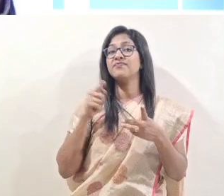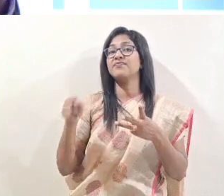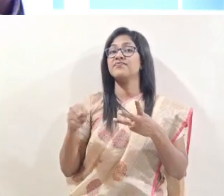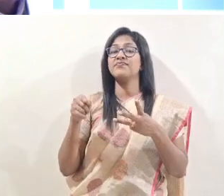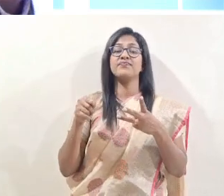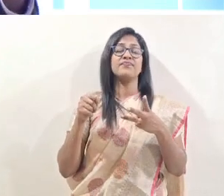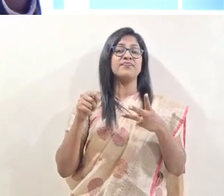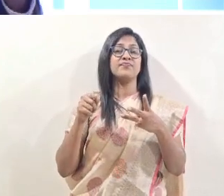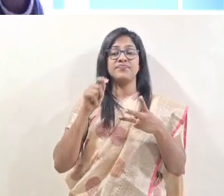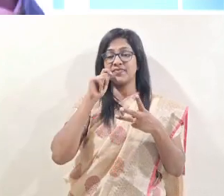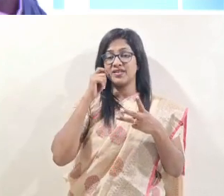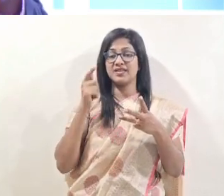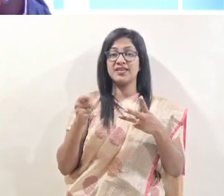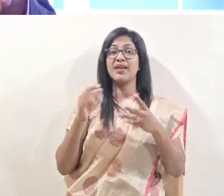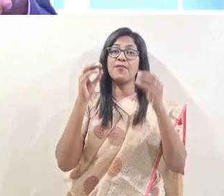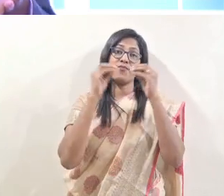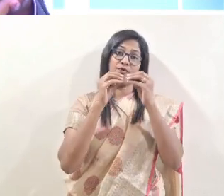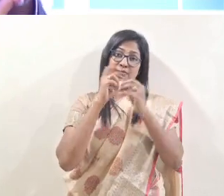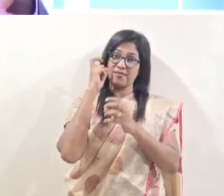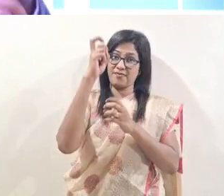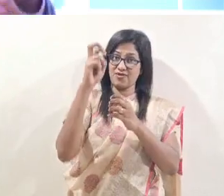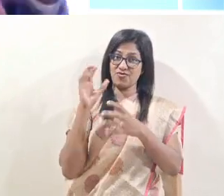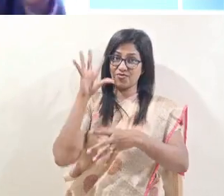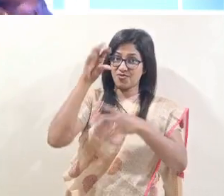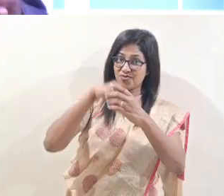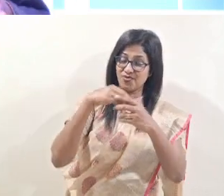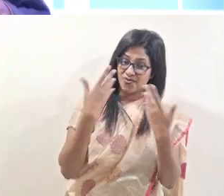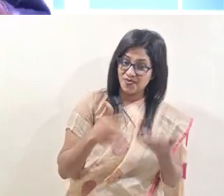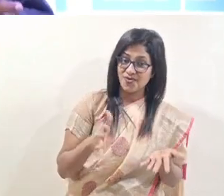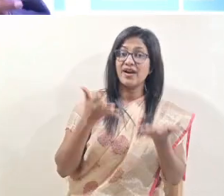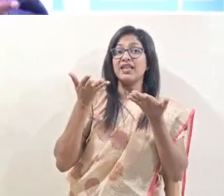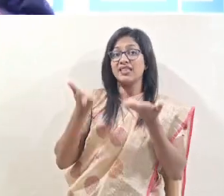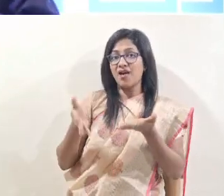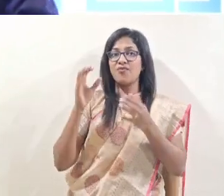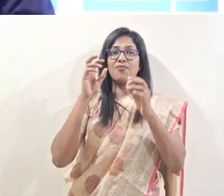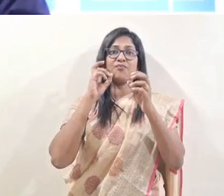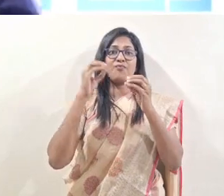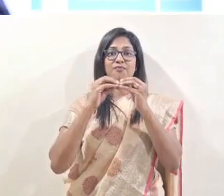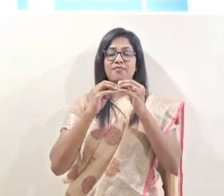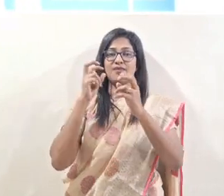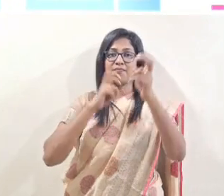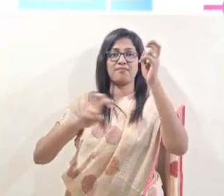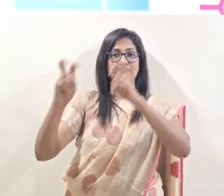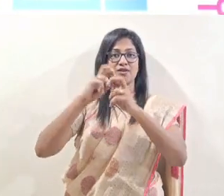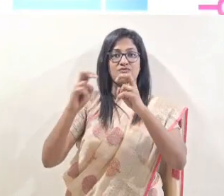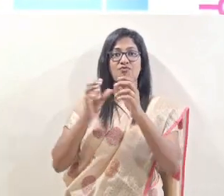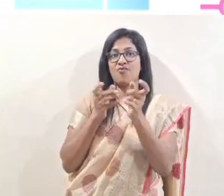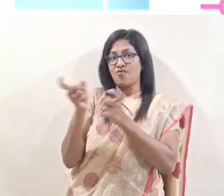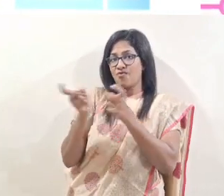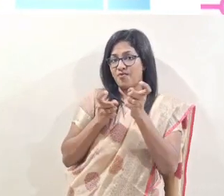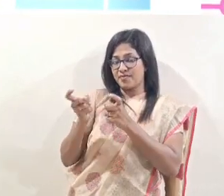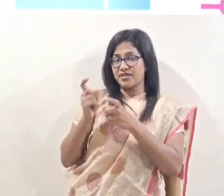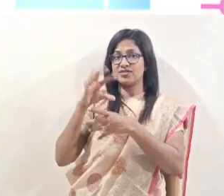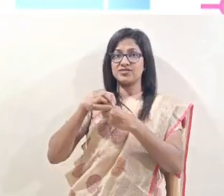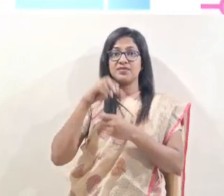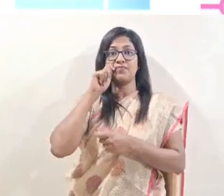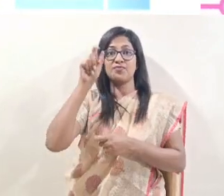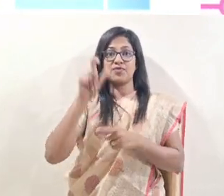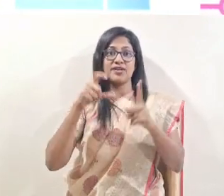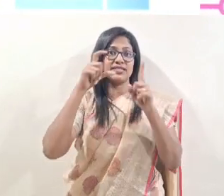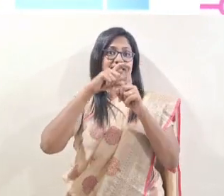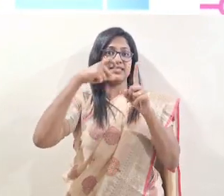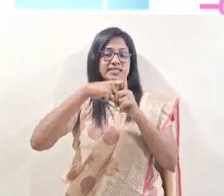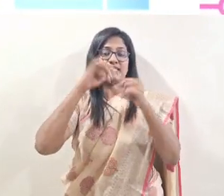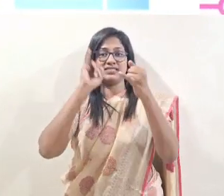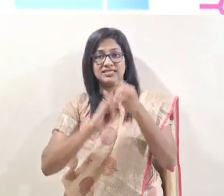worked on Mumbai Metro, and now he's in Mumbai Metro operations. Mr. D.K. Sinha, he's CEO of